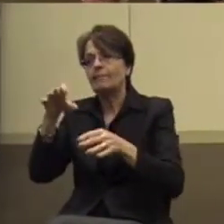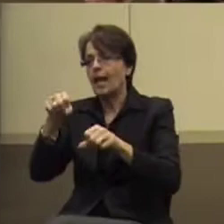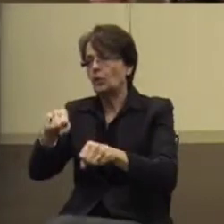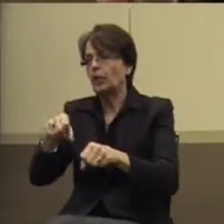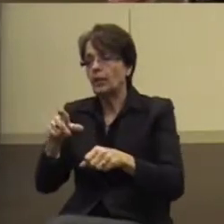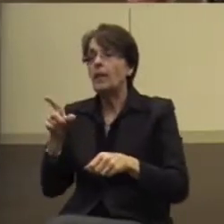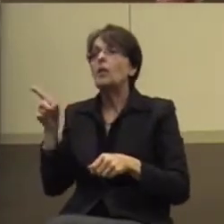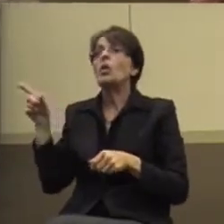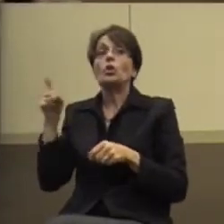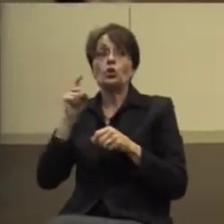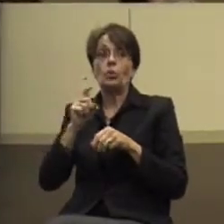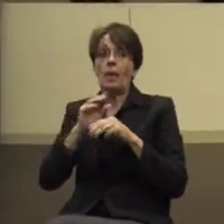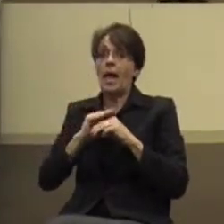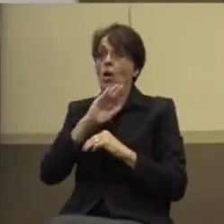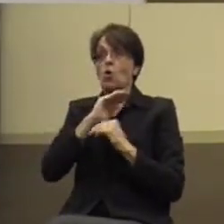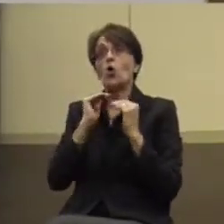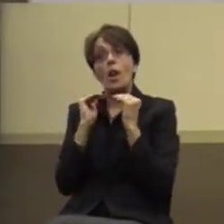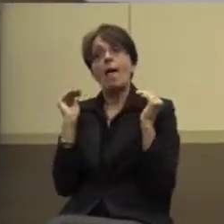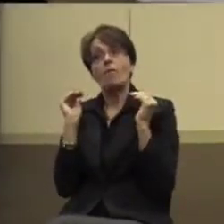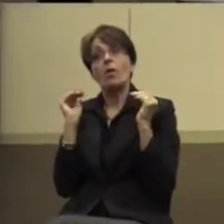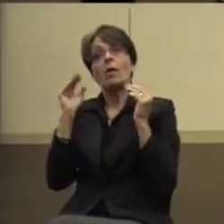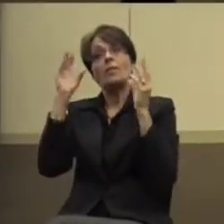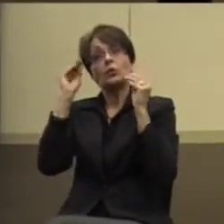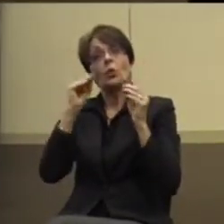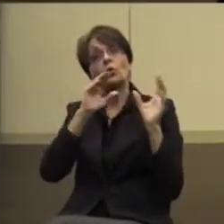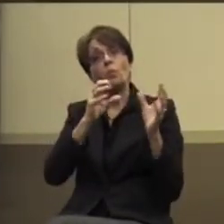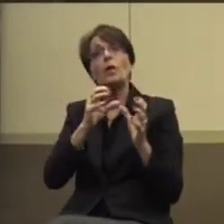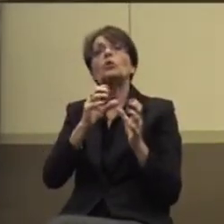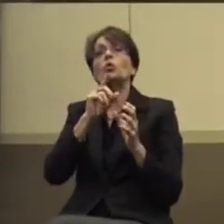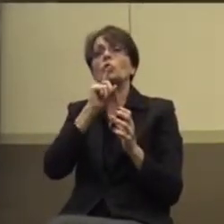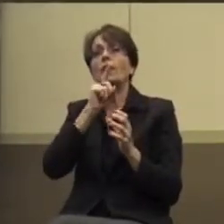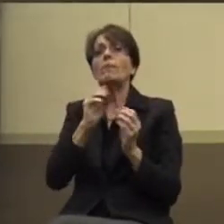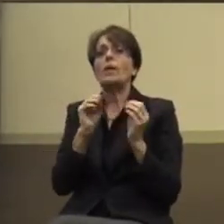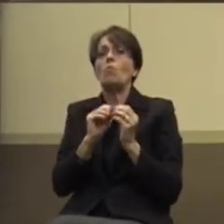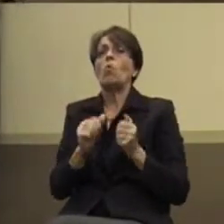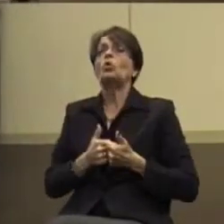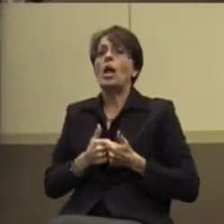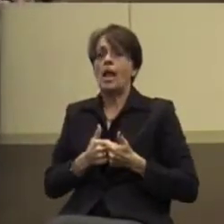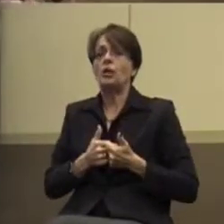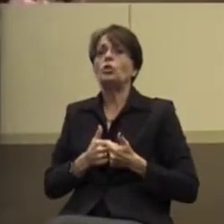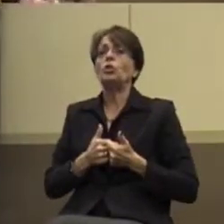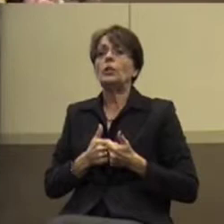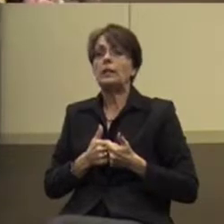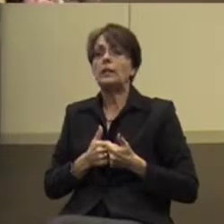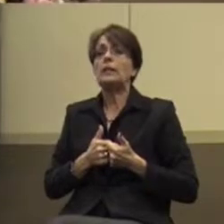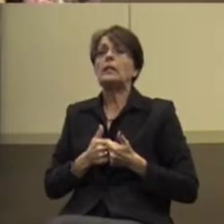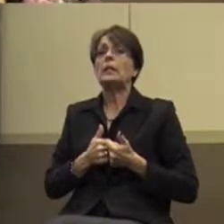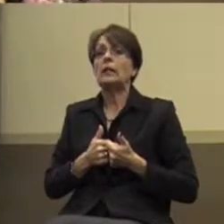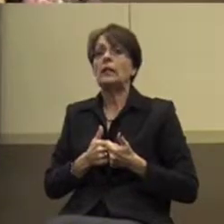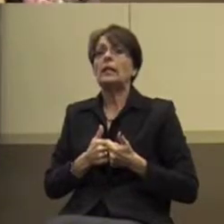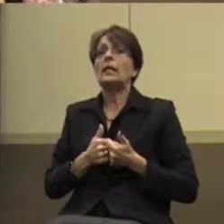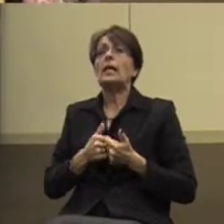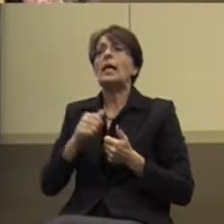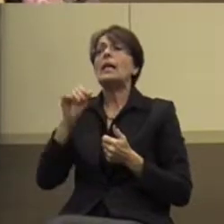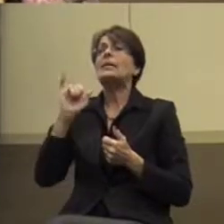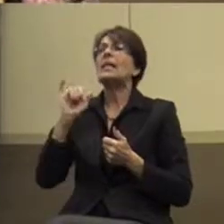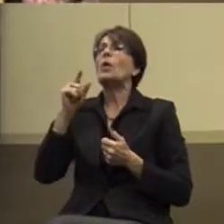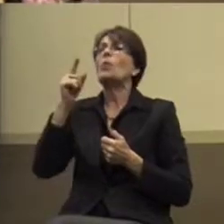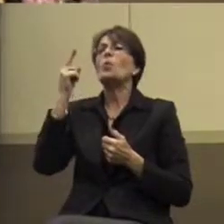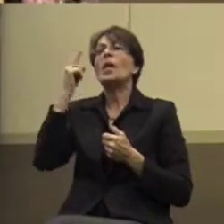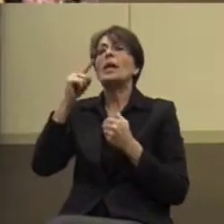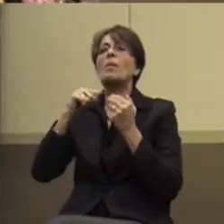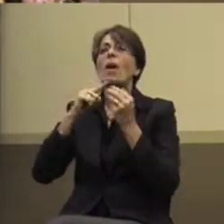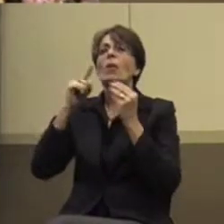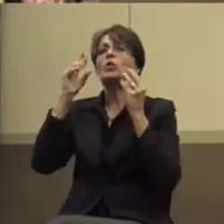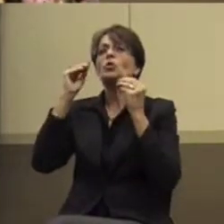Good point. It should be at her level. The instructional periods are definitely more challenging. I mean, it's like what you think of